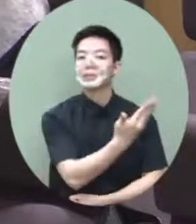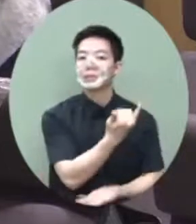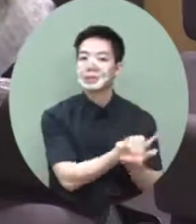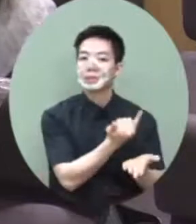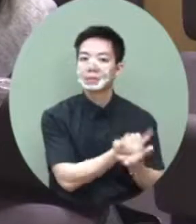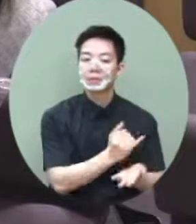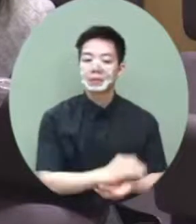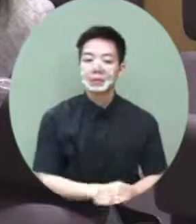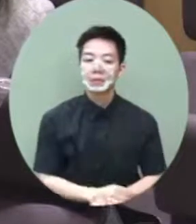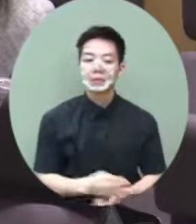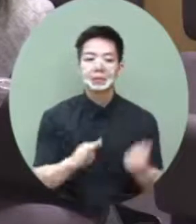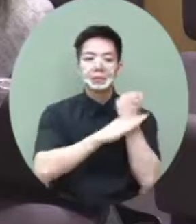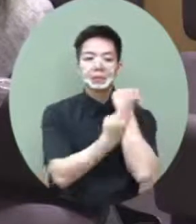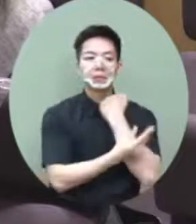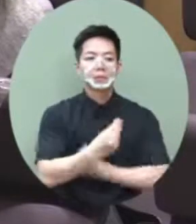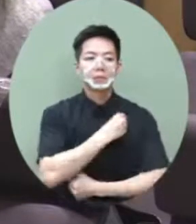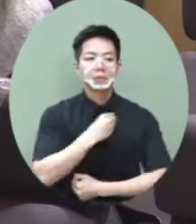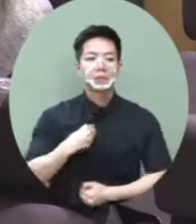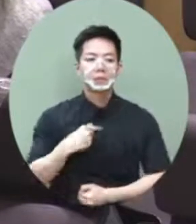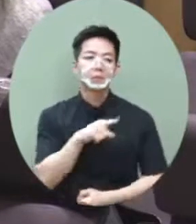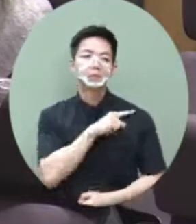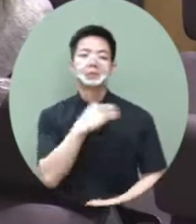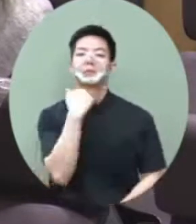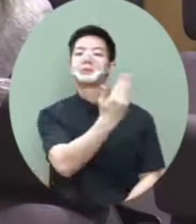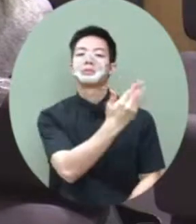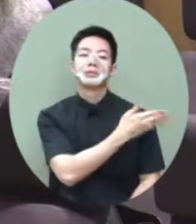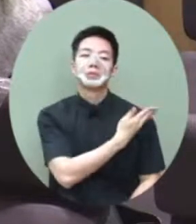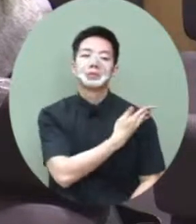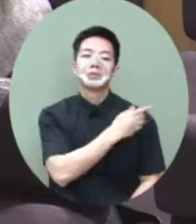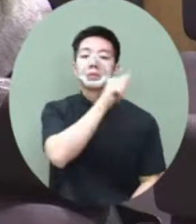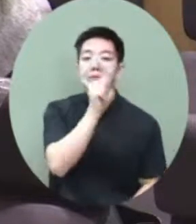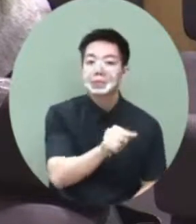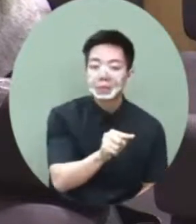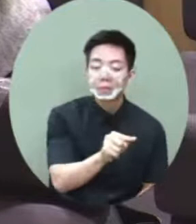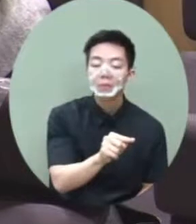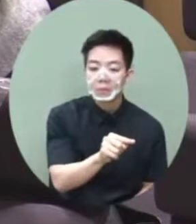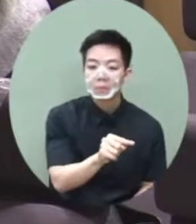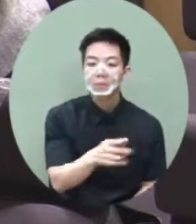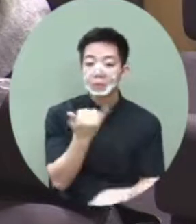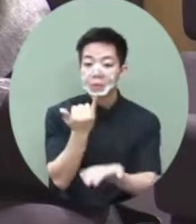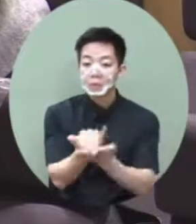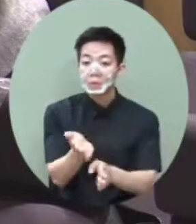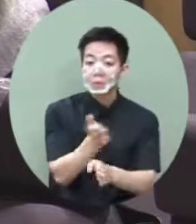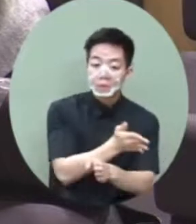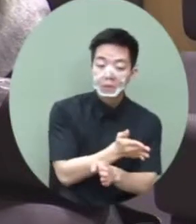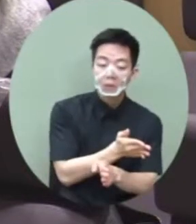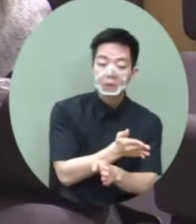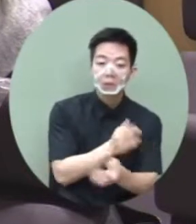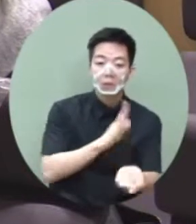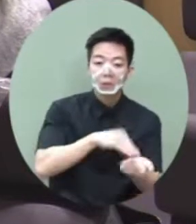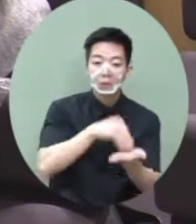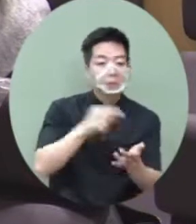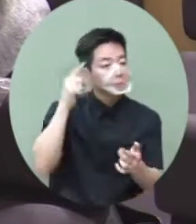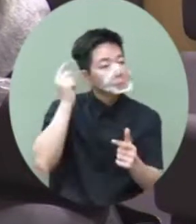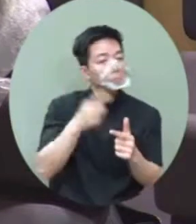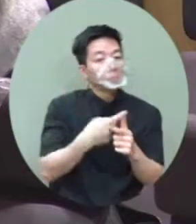by forensic pathologists. Why? Is it